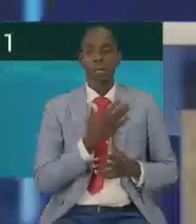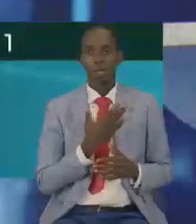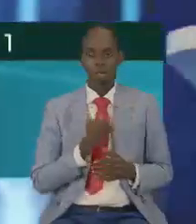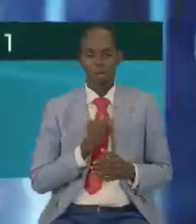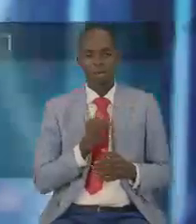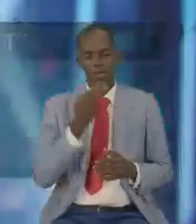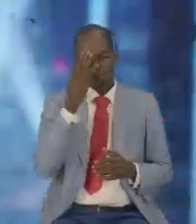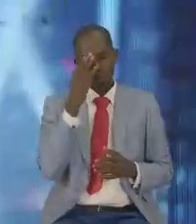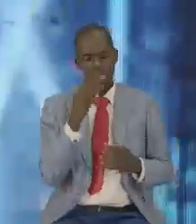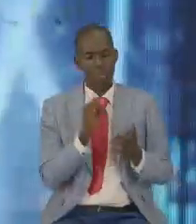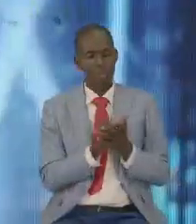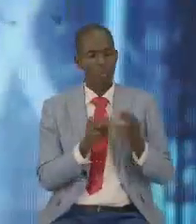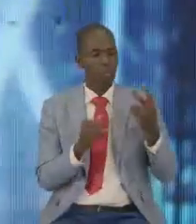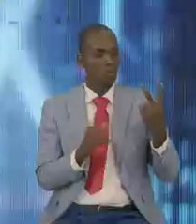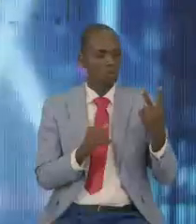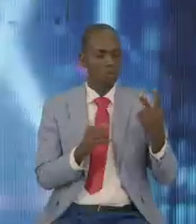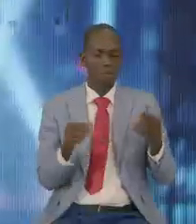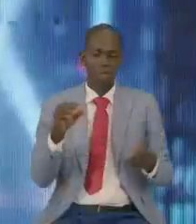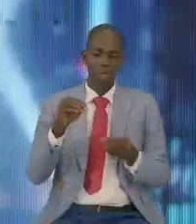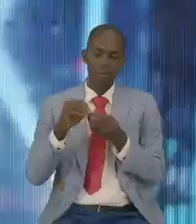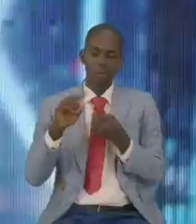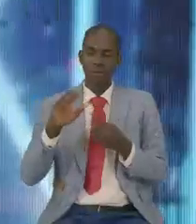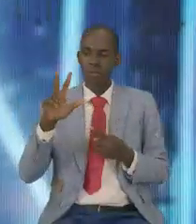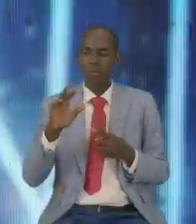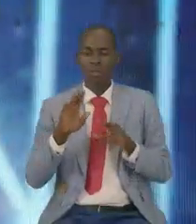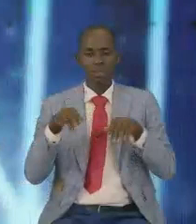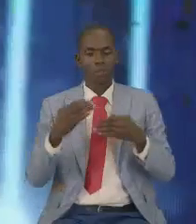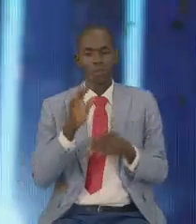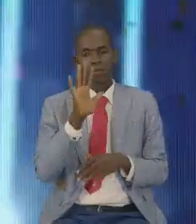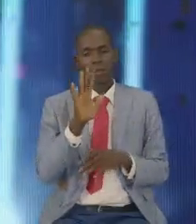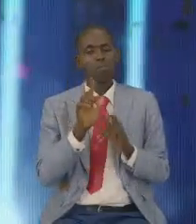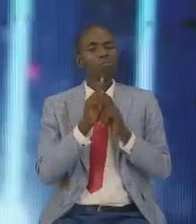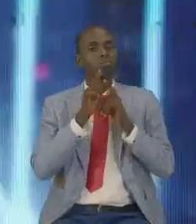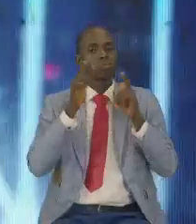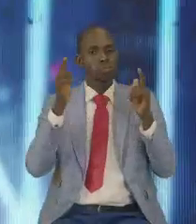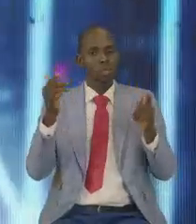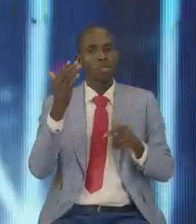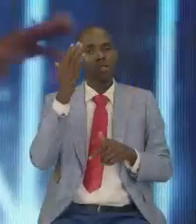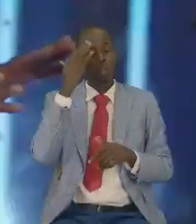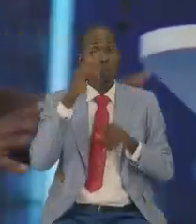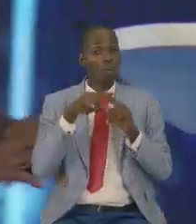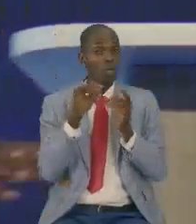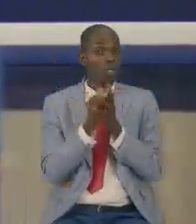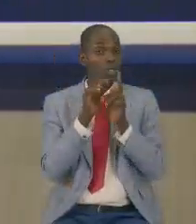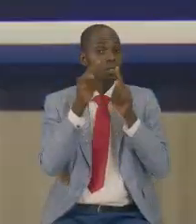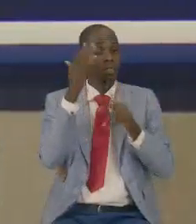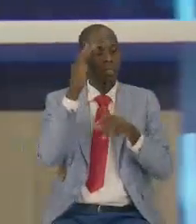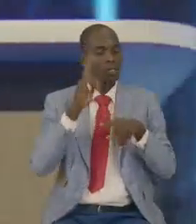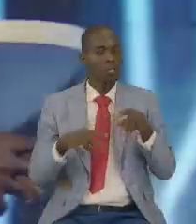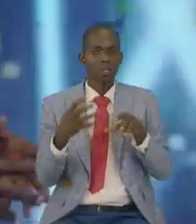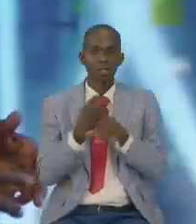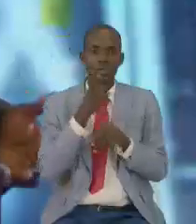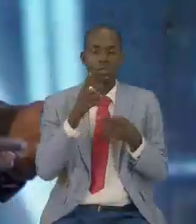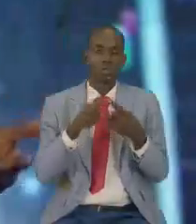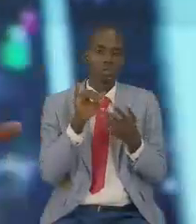2 + 3 = 5. Great knowledge, but that cannot take you to that redemption. The things we know that